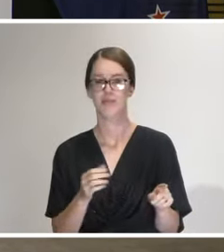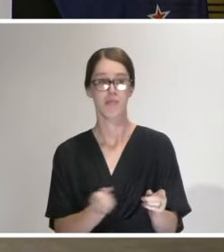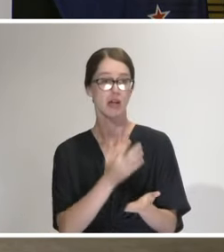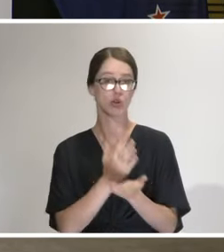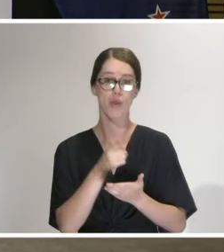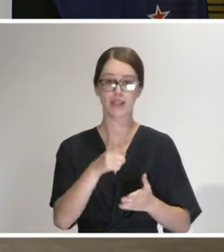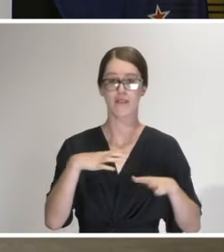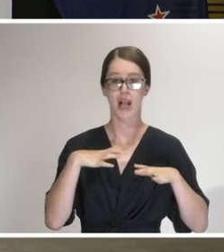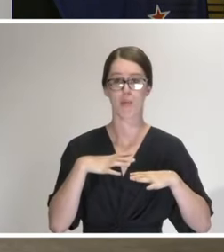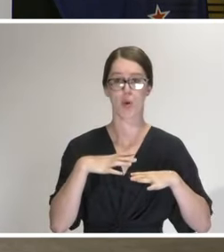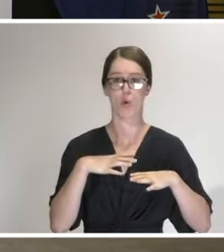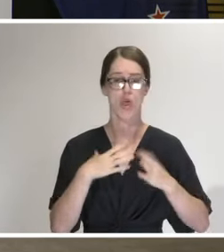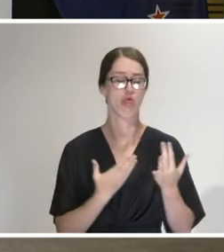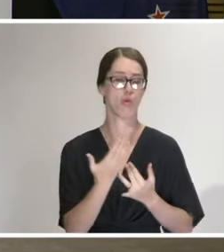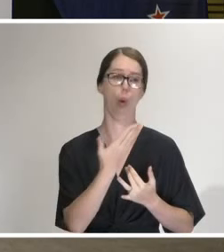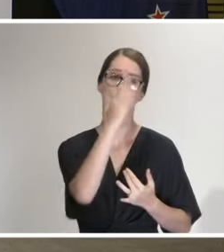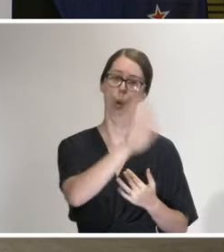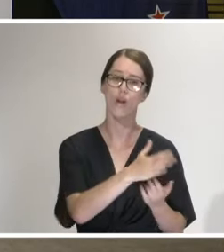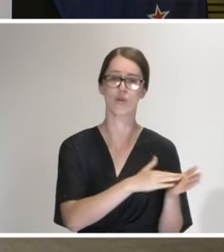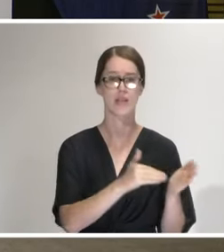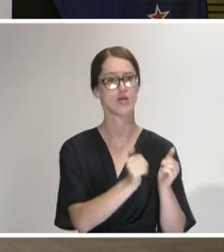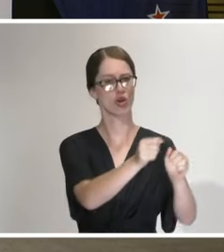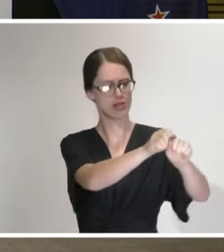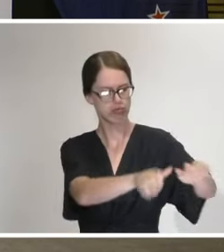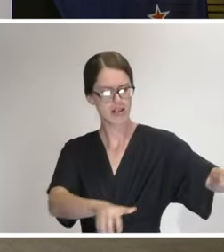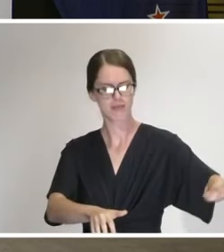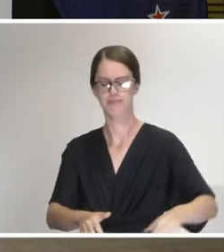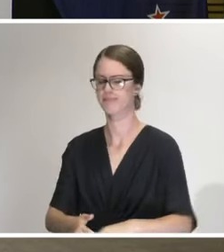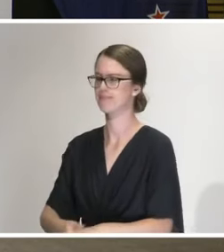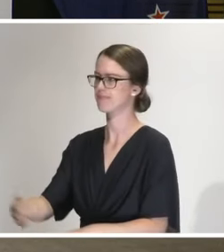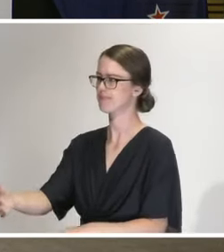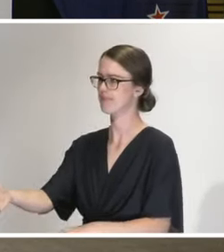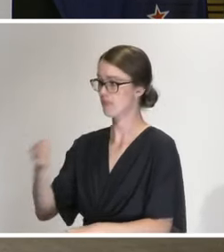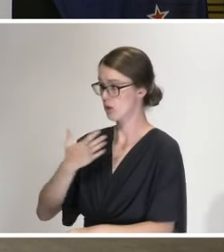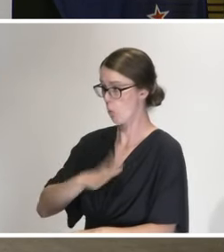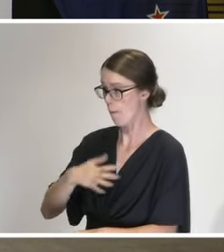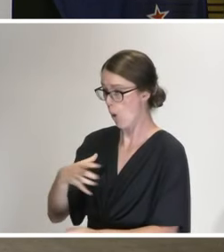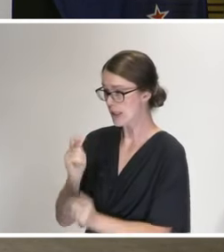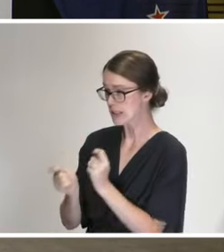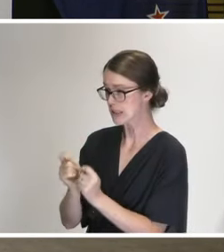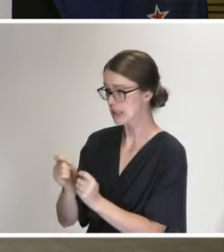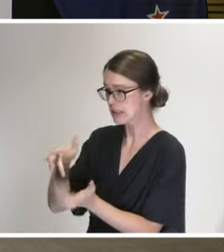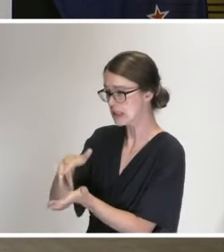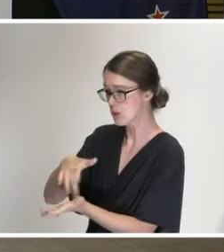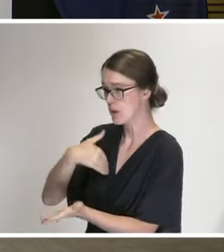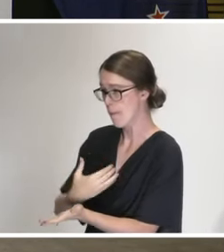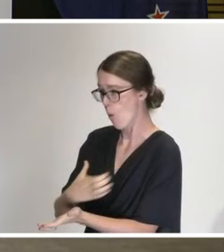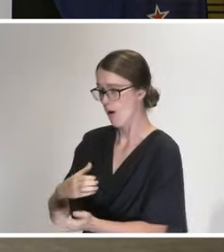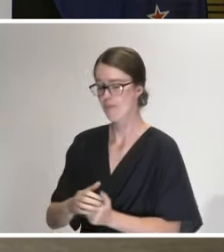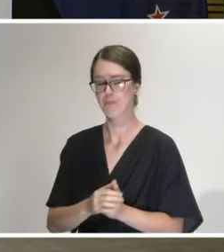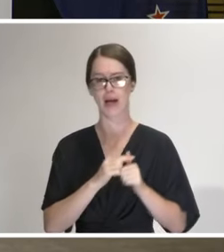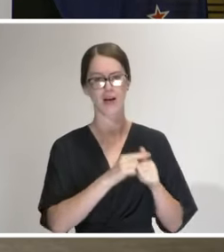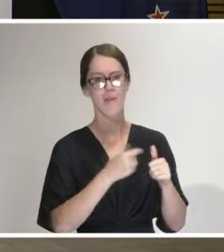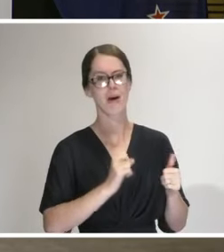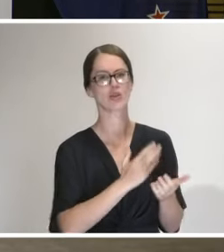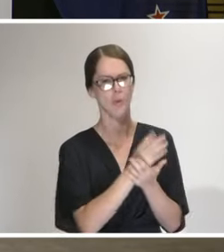available in every part of the country, and there's a very good spread. Do you want more of them? We want to make sure that people have